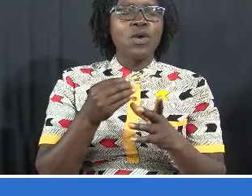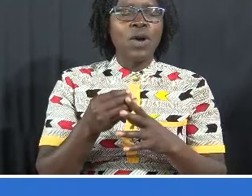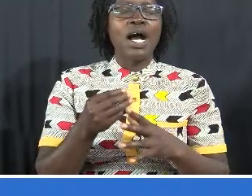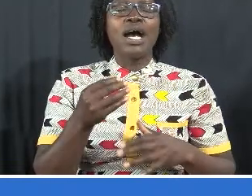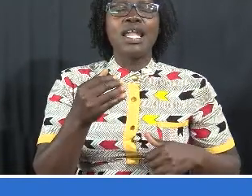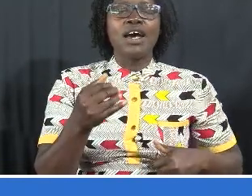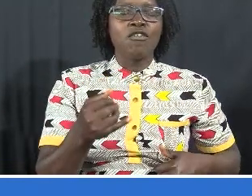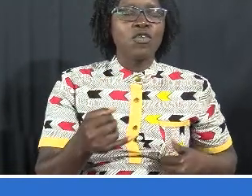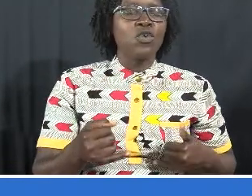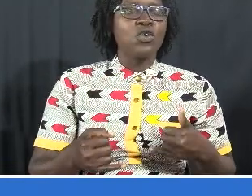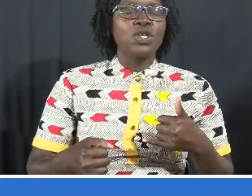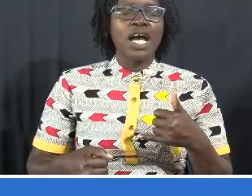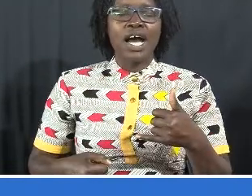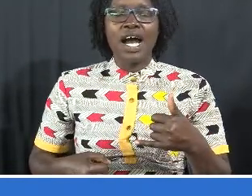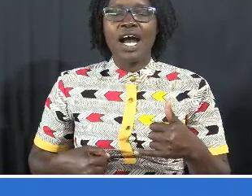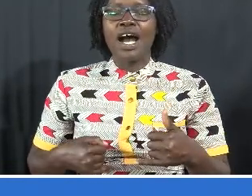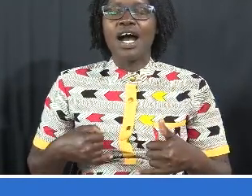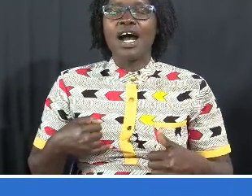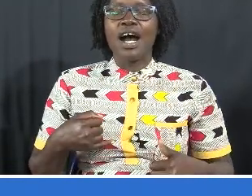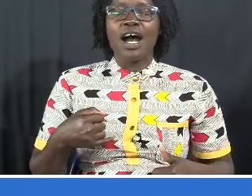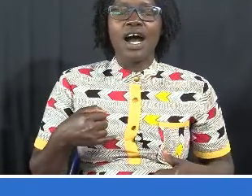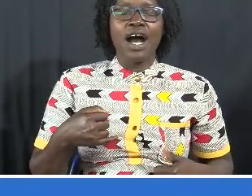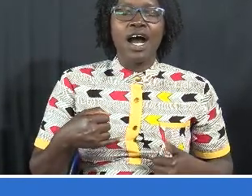amani wala furaha,